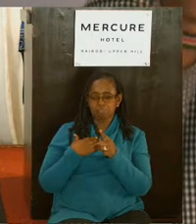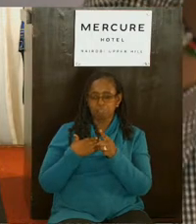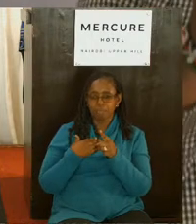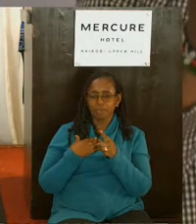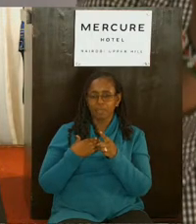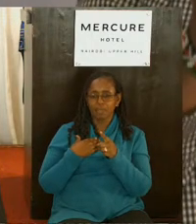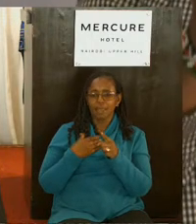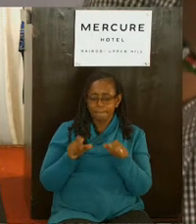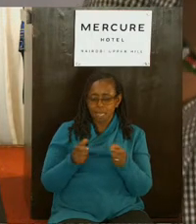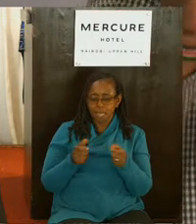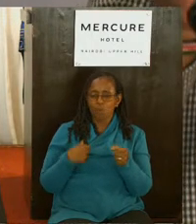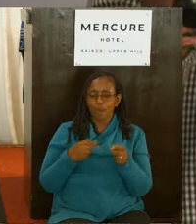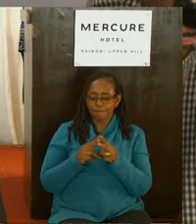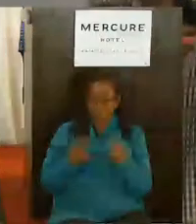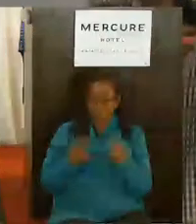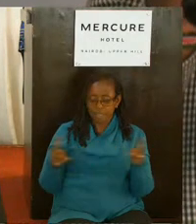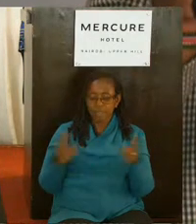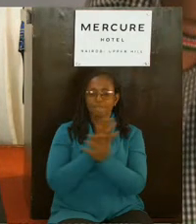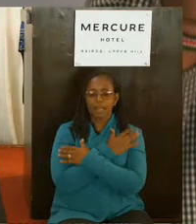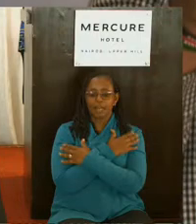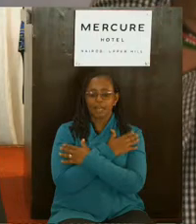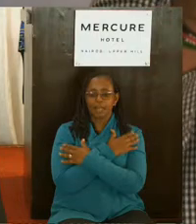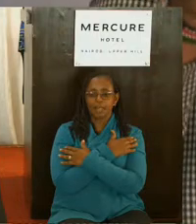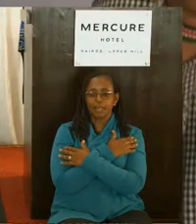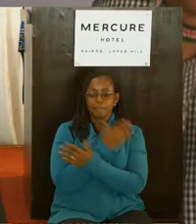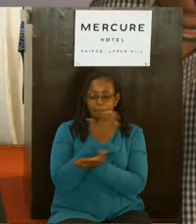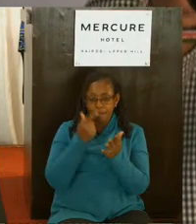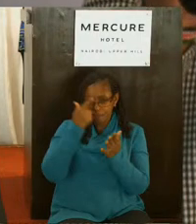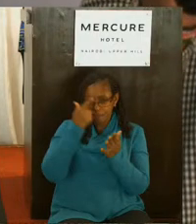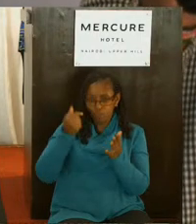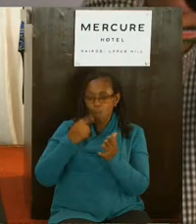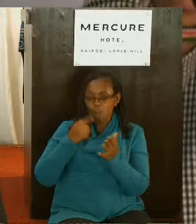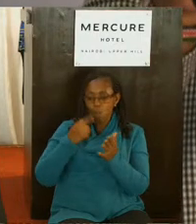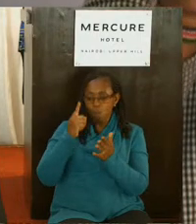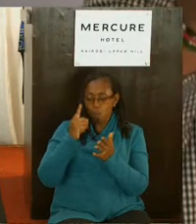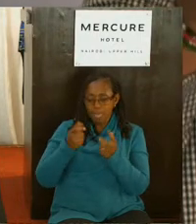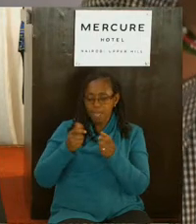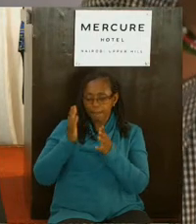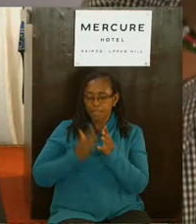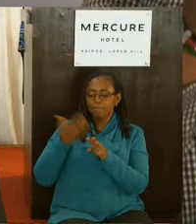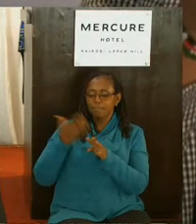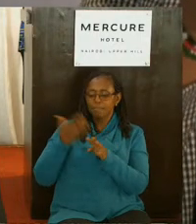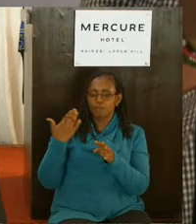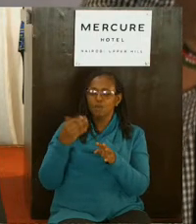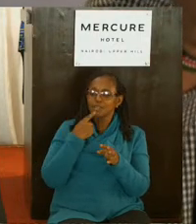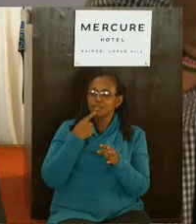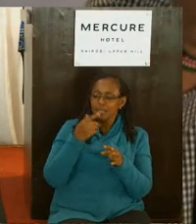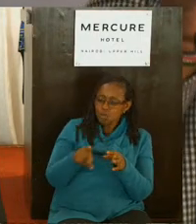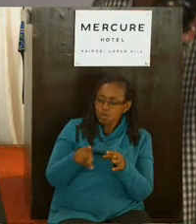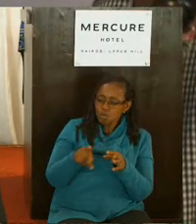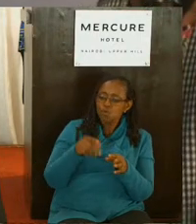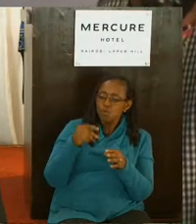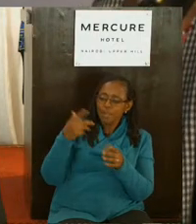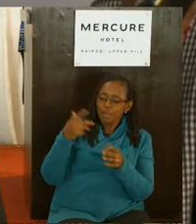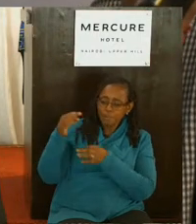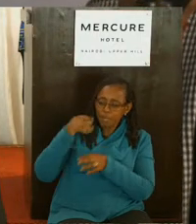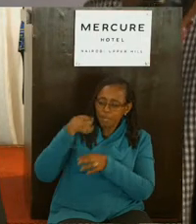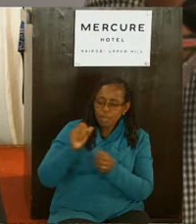friendly to me and most likely because there is one of them and a number of times they kept telling me patients were ended tonight